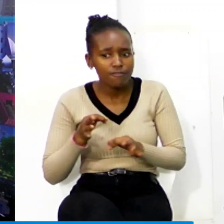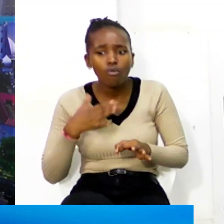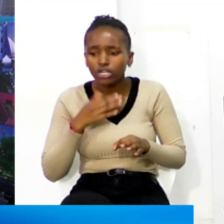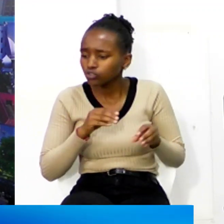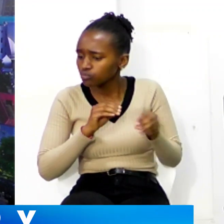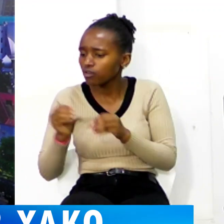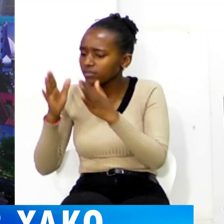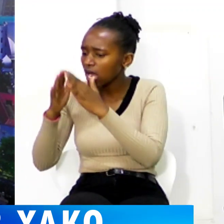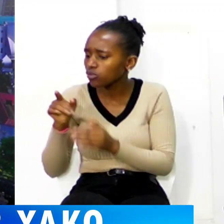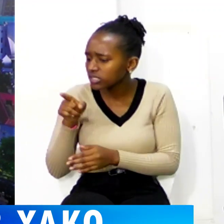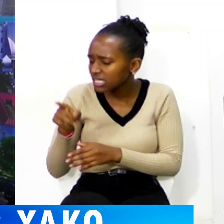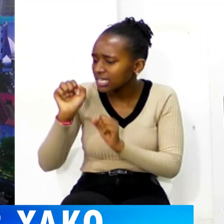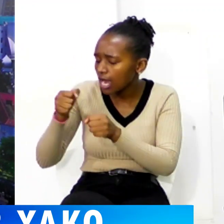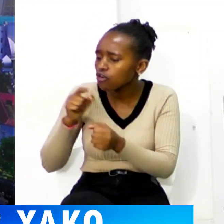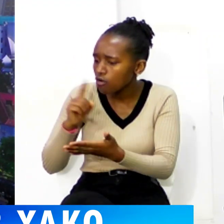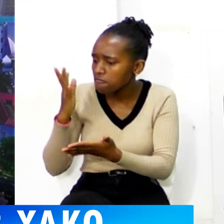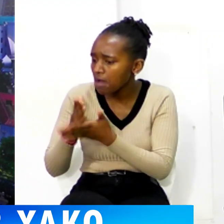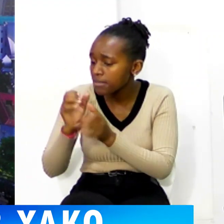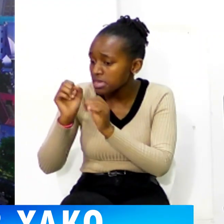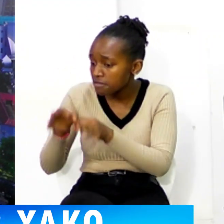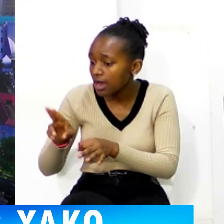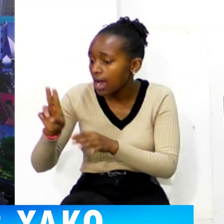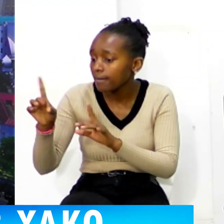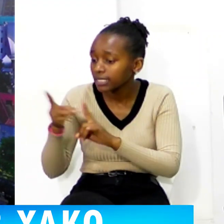make a confirmation that your meter has been